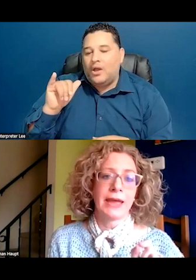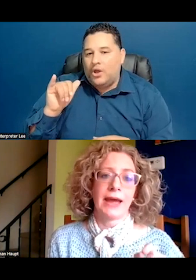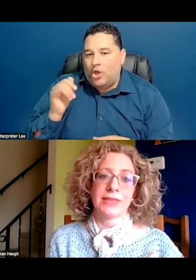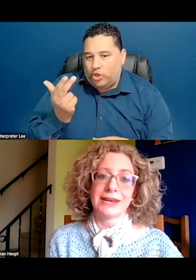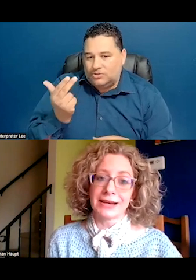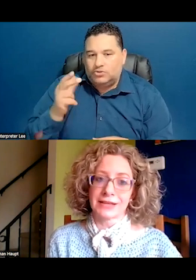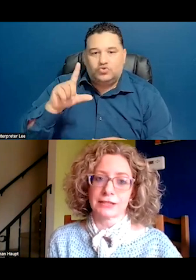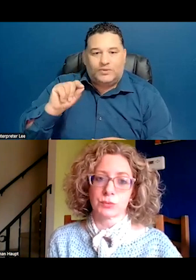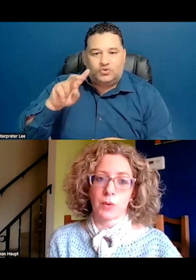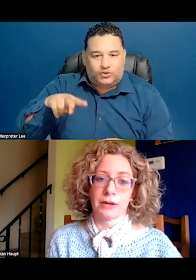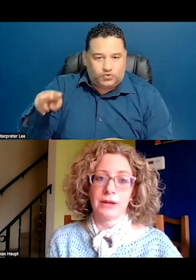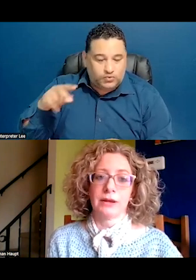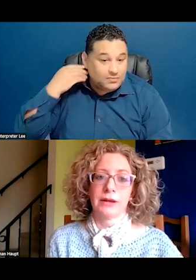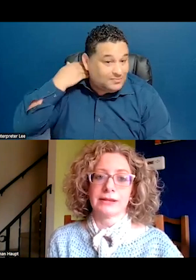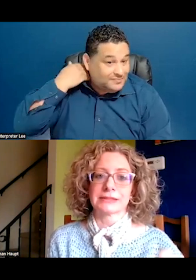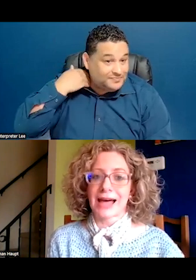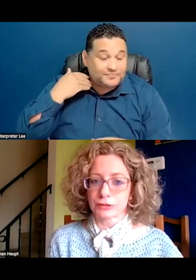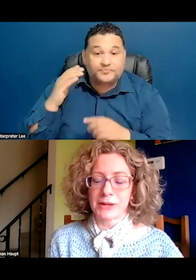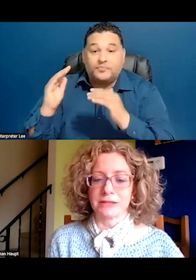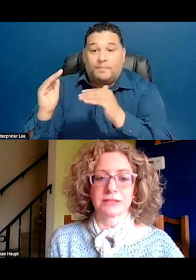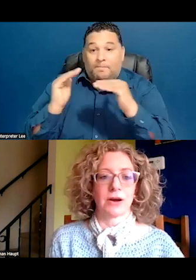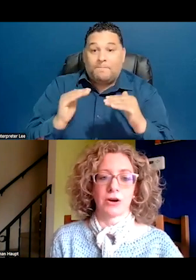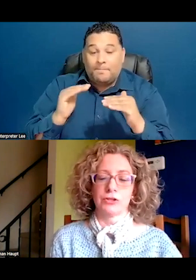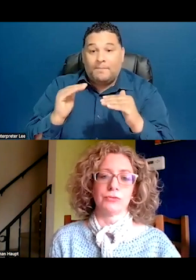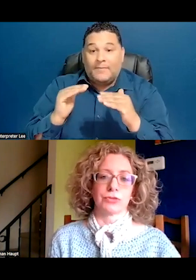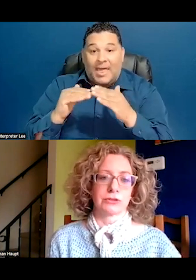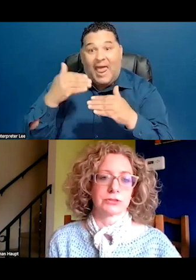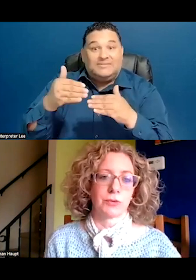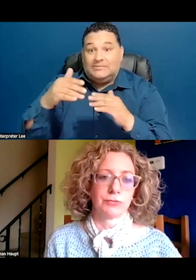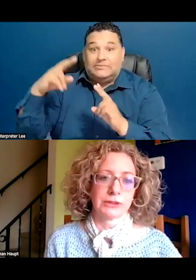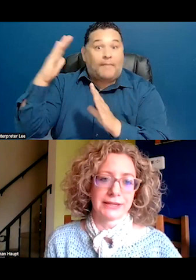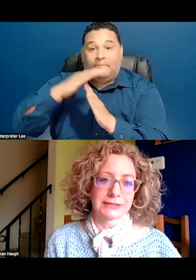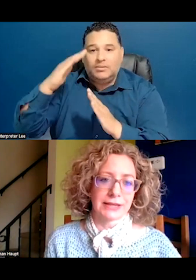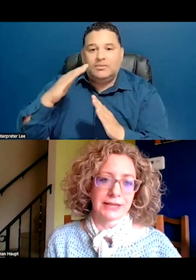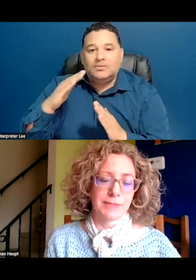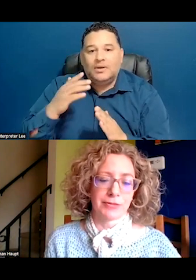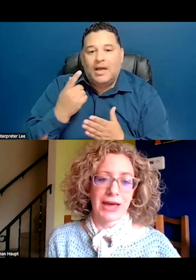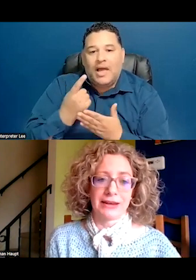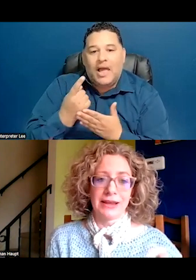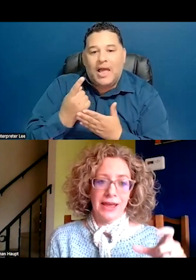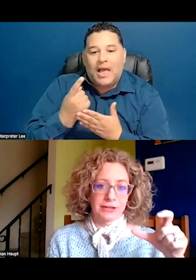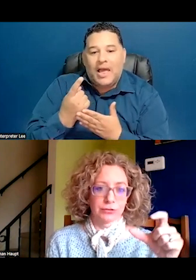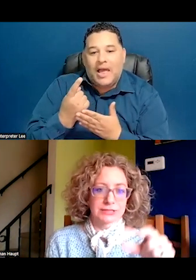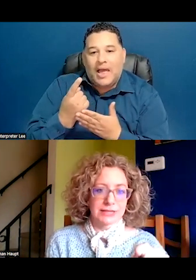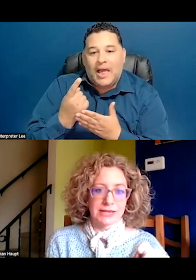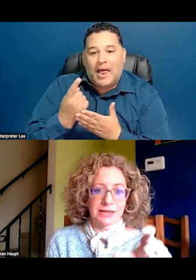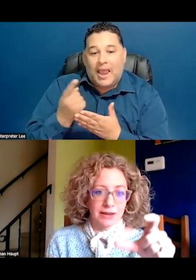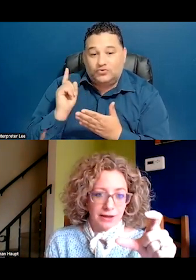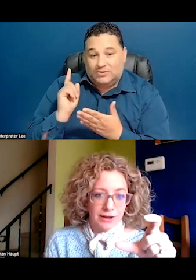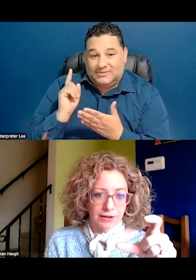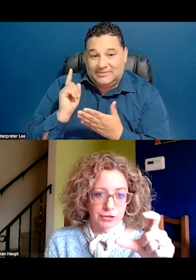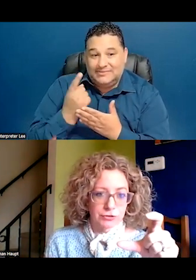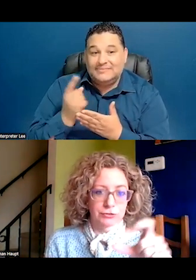2022. And the next highest one is last week's on youth. So we're really excited about that. And you'll